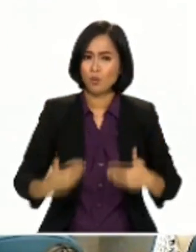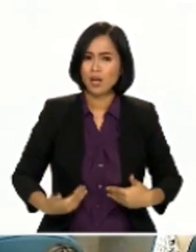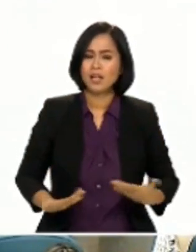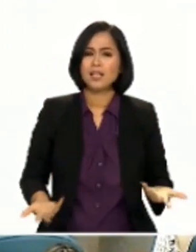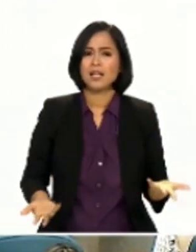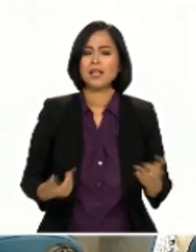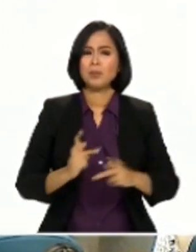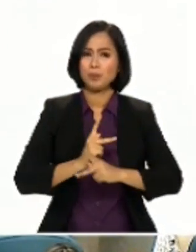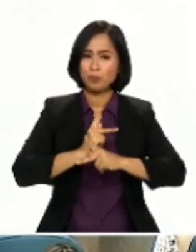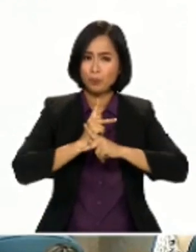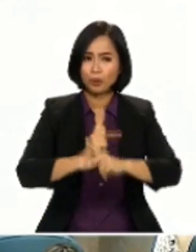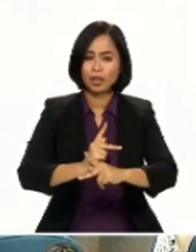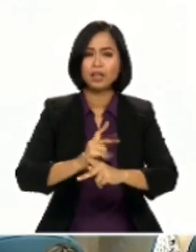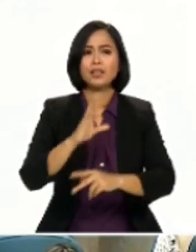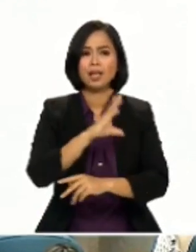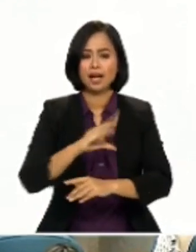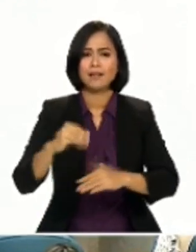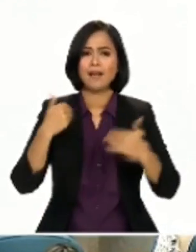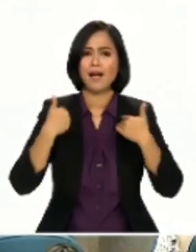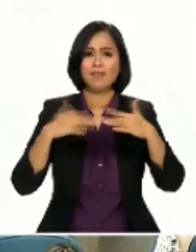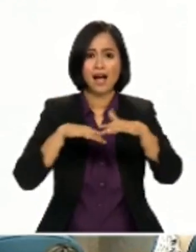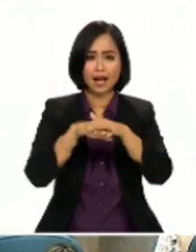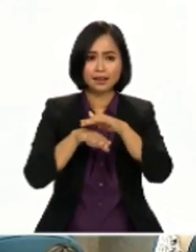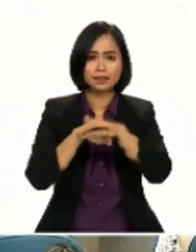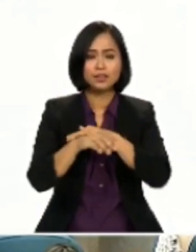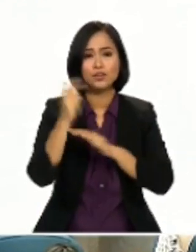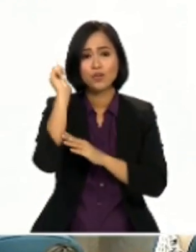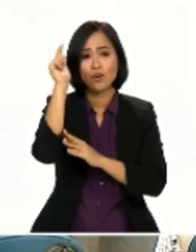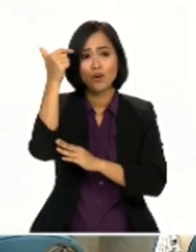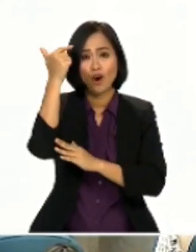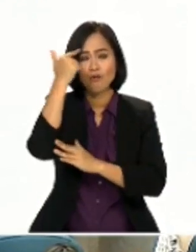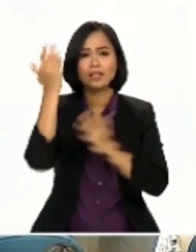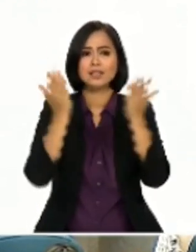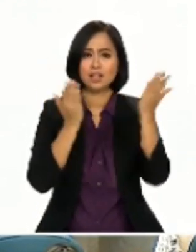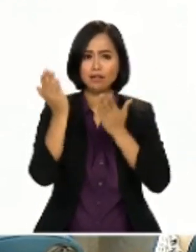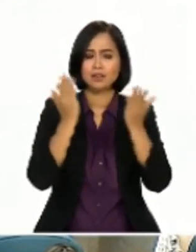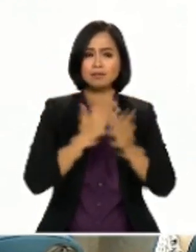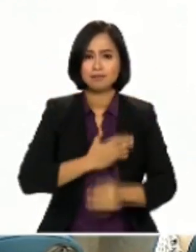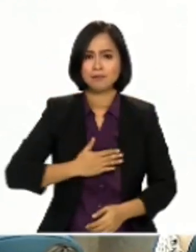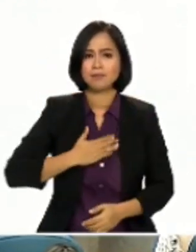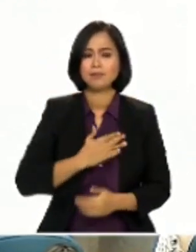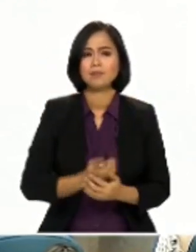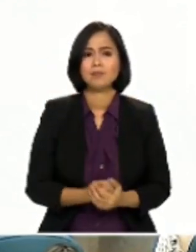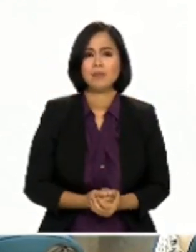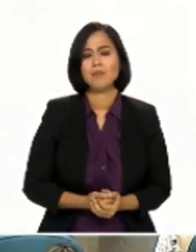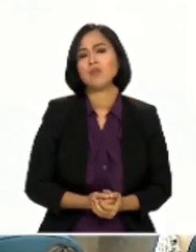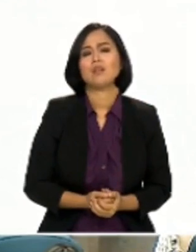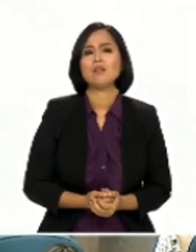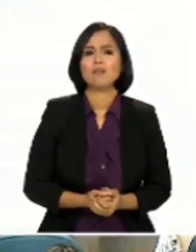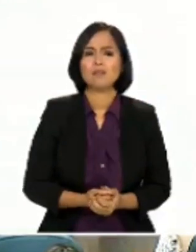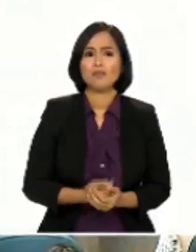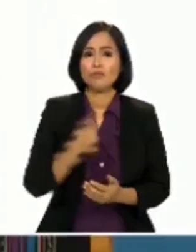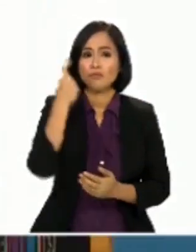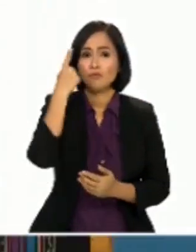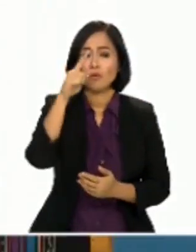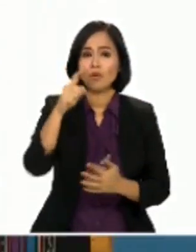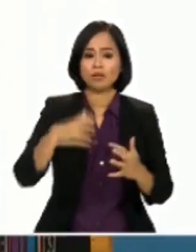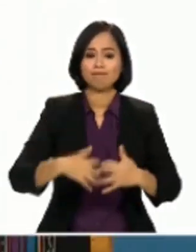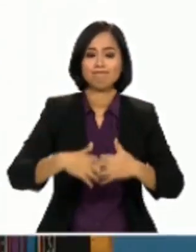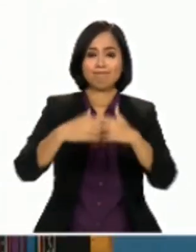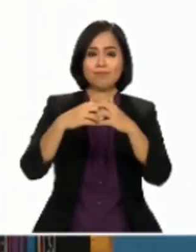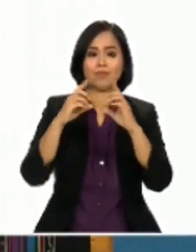protection, and their access to government services. The establishment of the Department